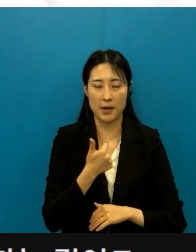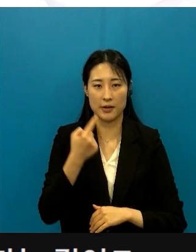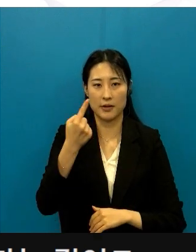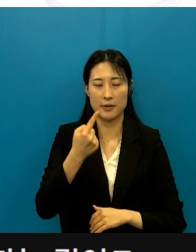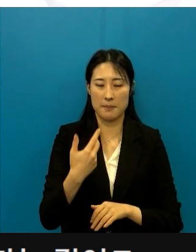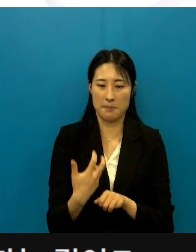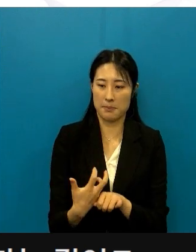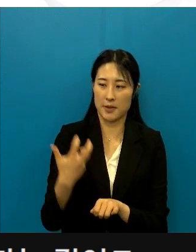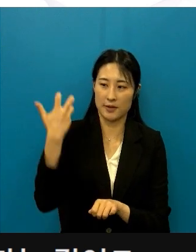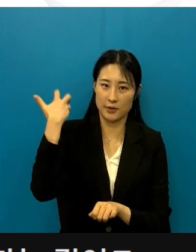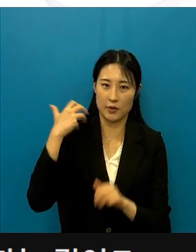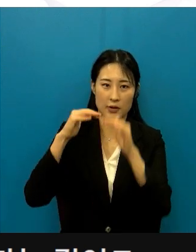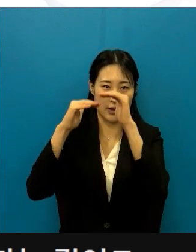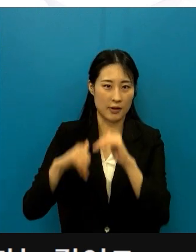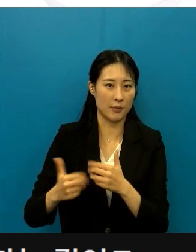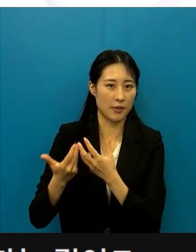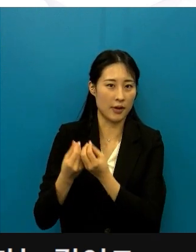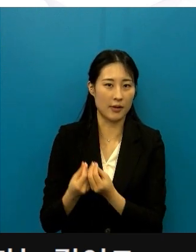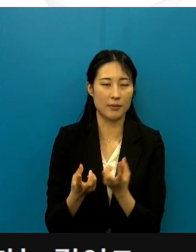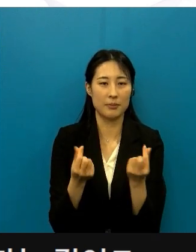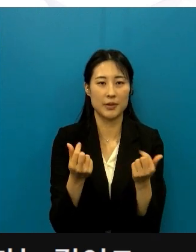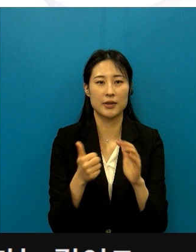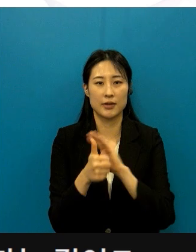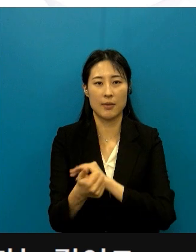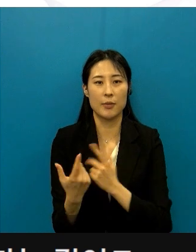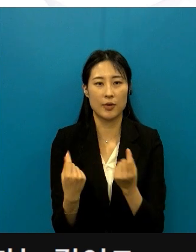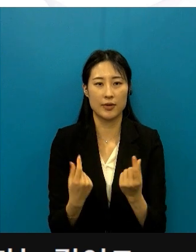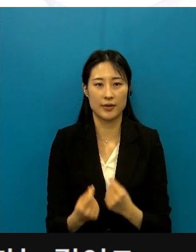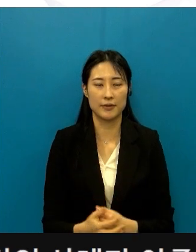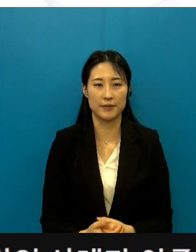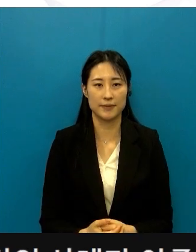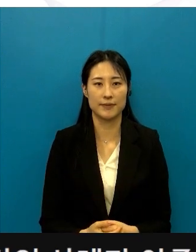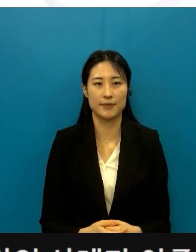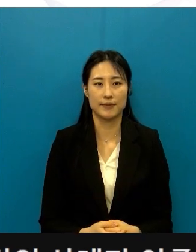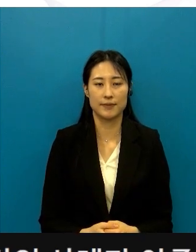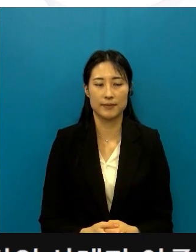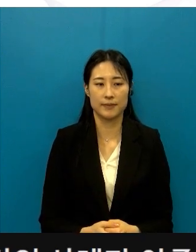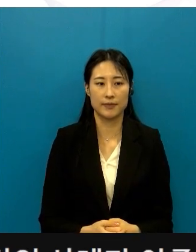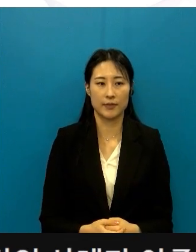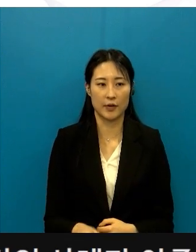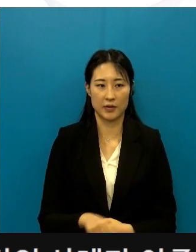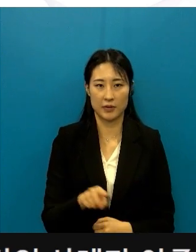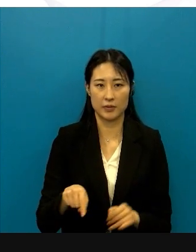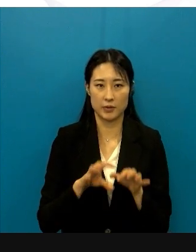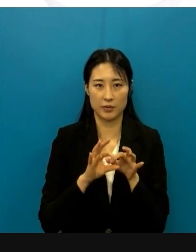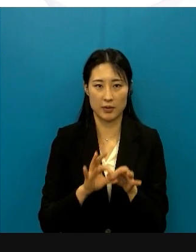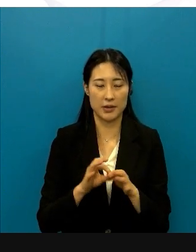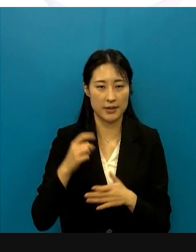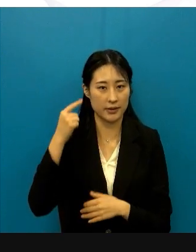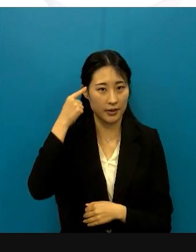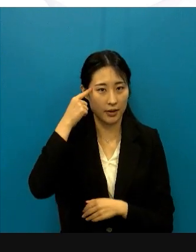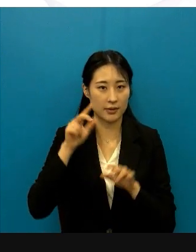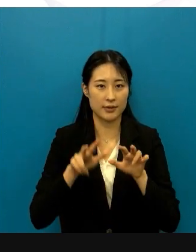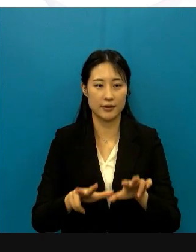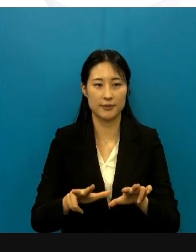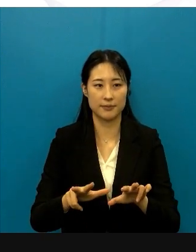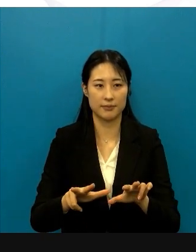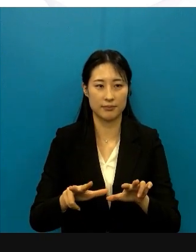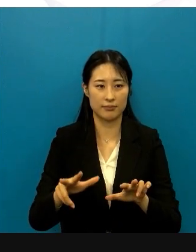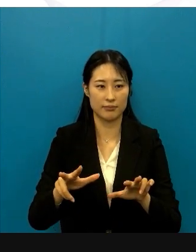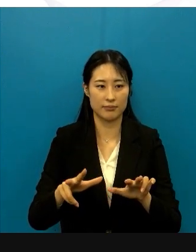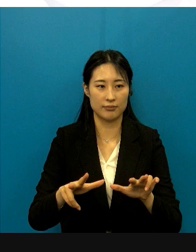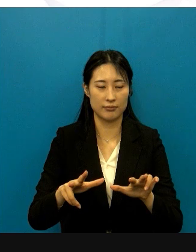I'm not sure this kind of slippery slope argument is possible. I don't know.